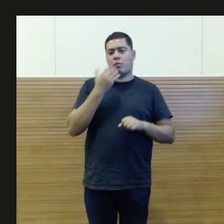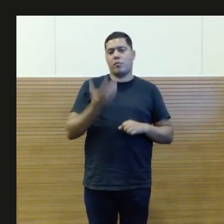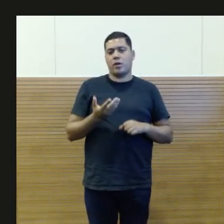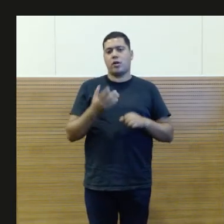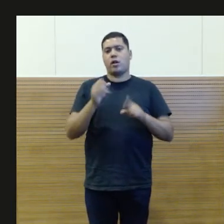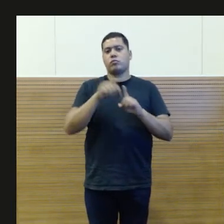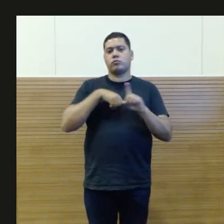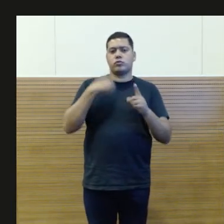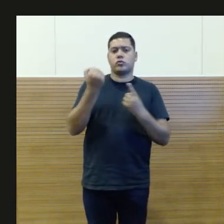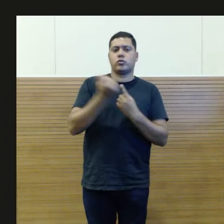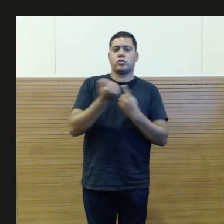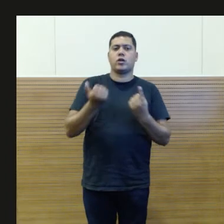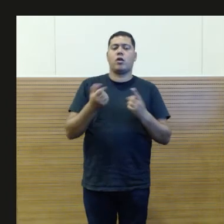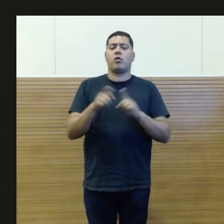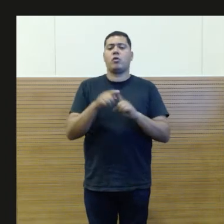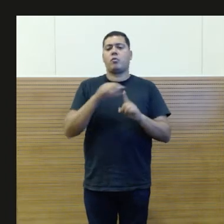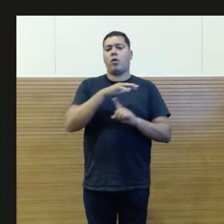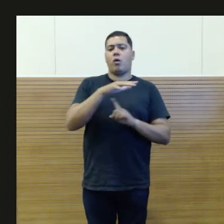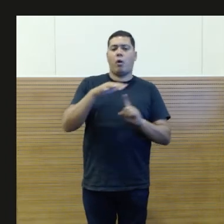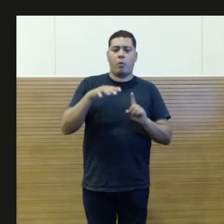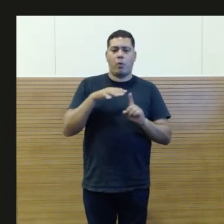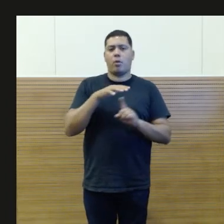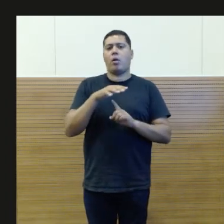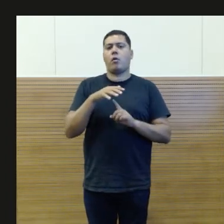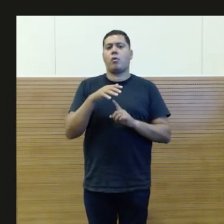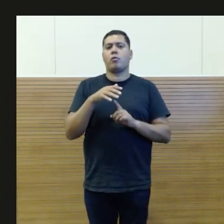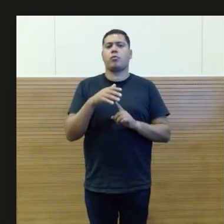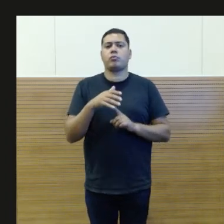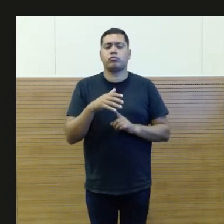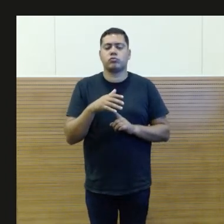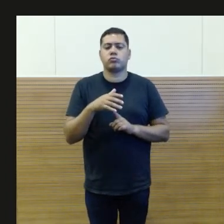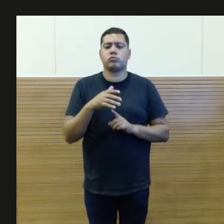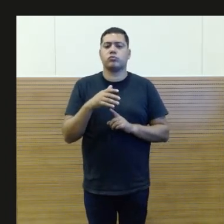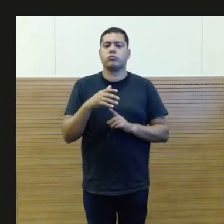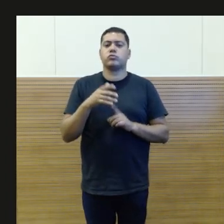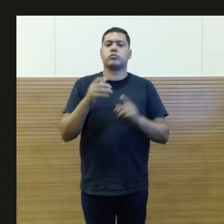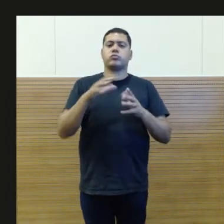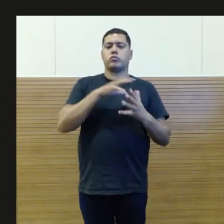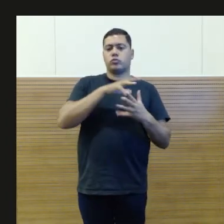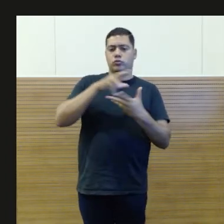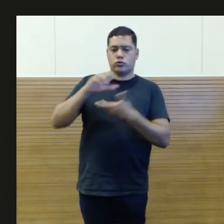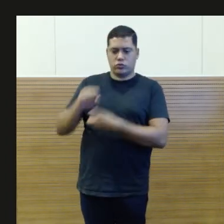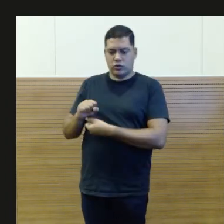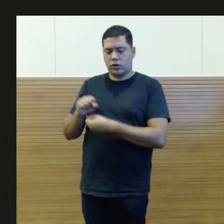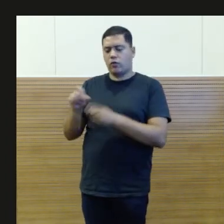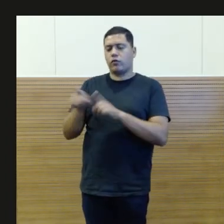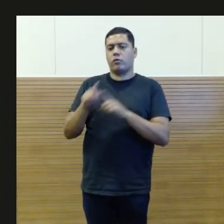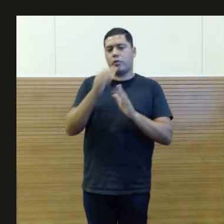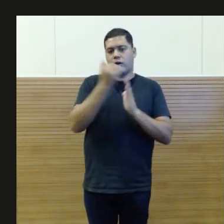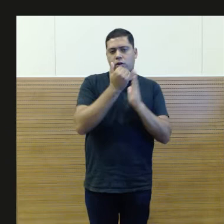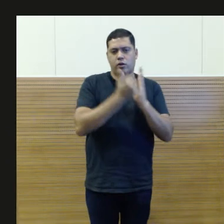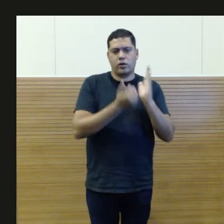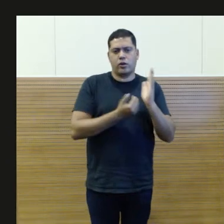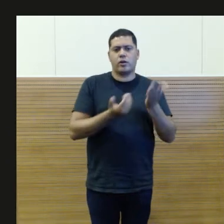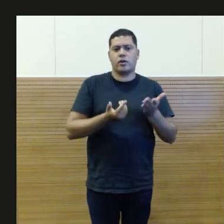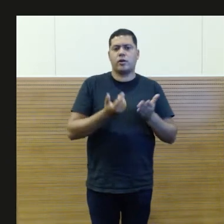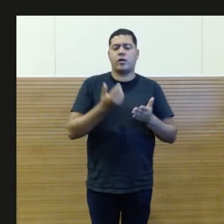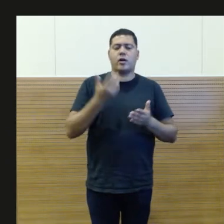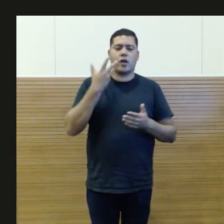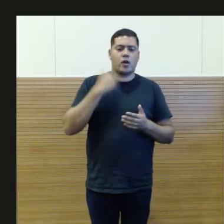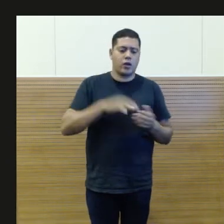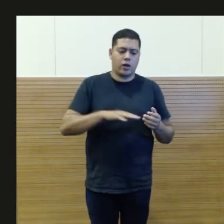have versions in English and Portuguese. We have audio books of the food guide of Brazilian population as well.